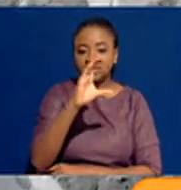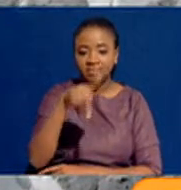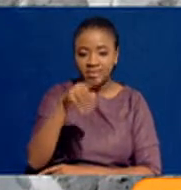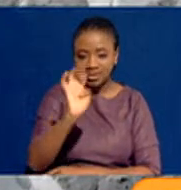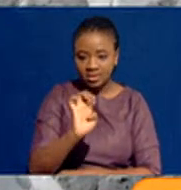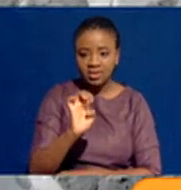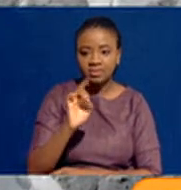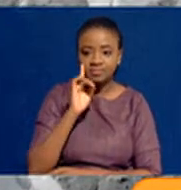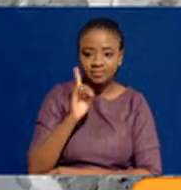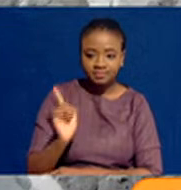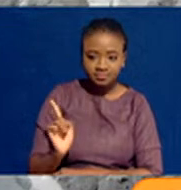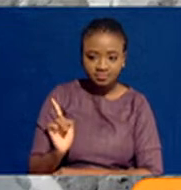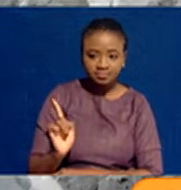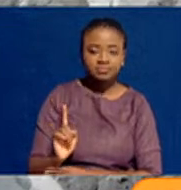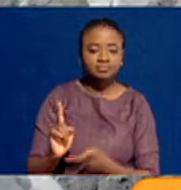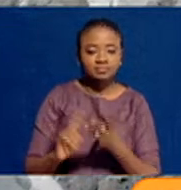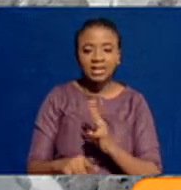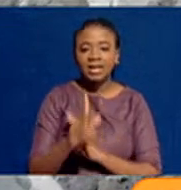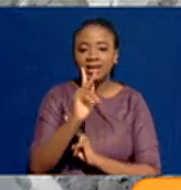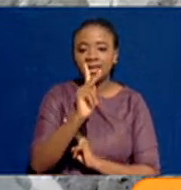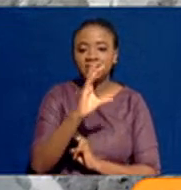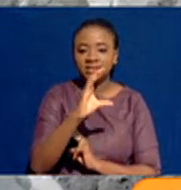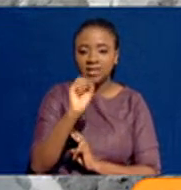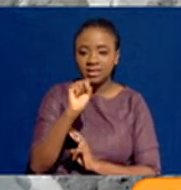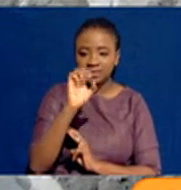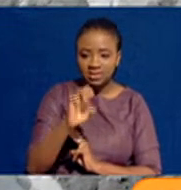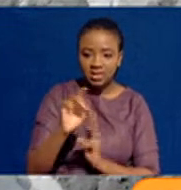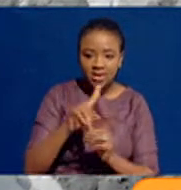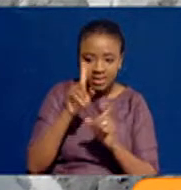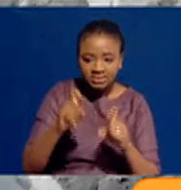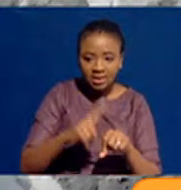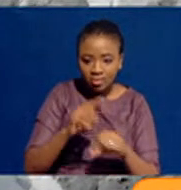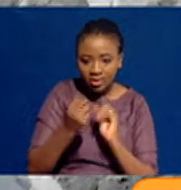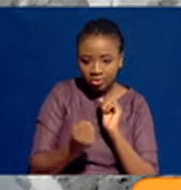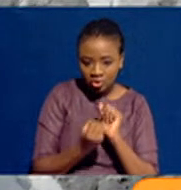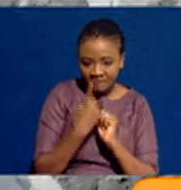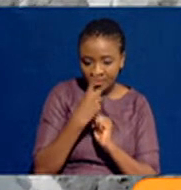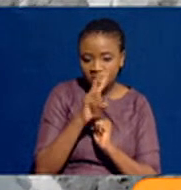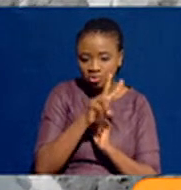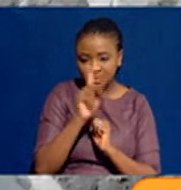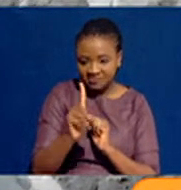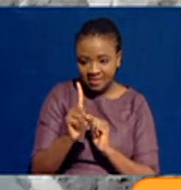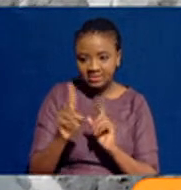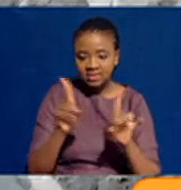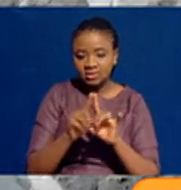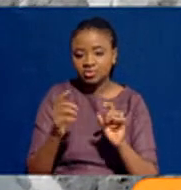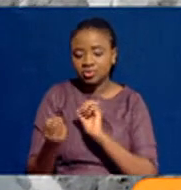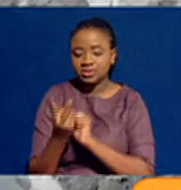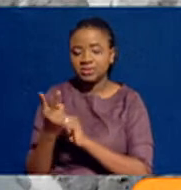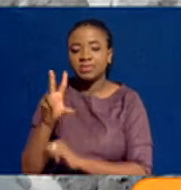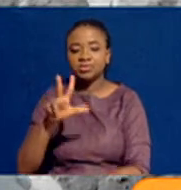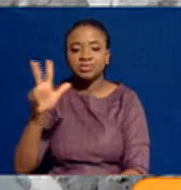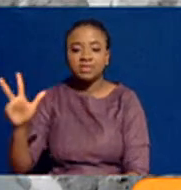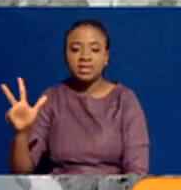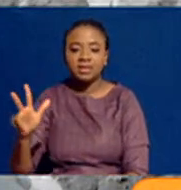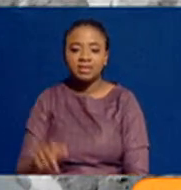Thereafter, KCSE candidates will sit the exams between November 21st and December